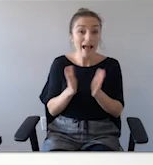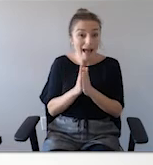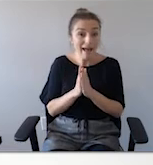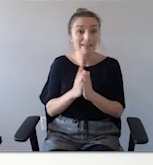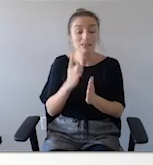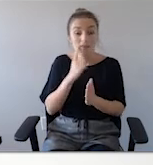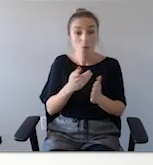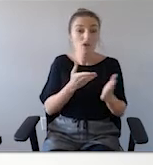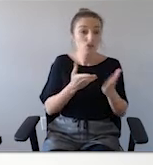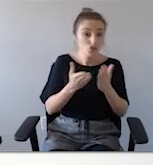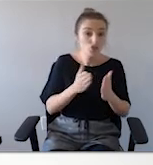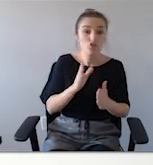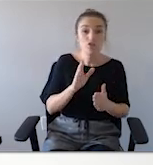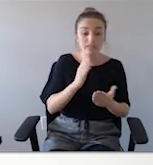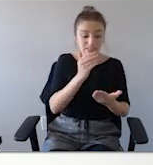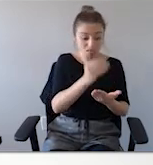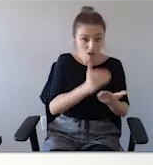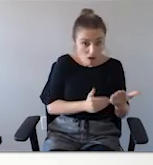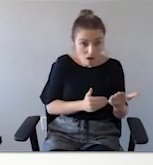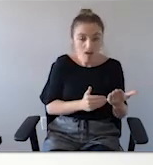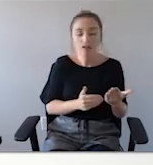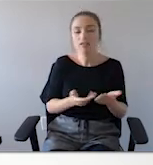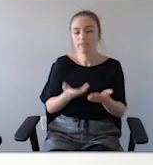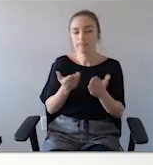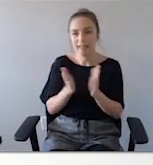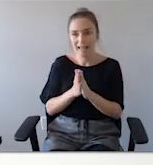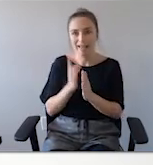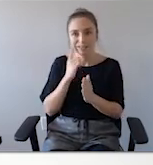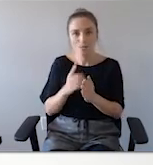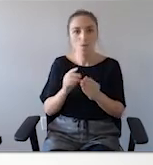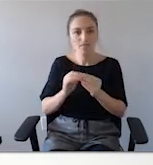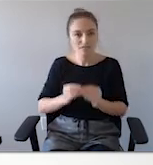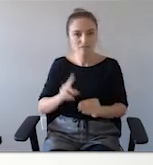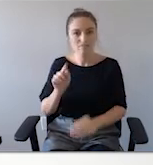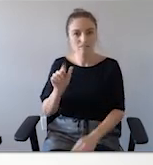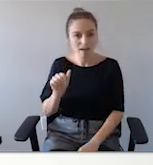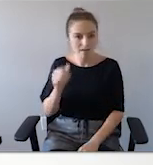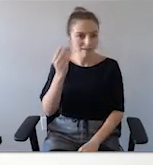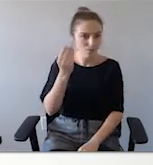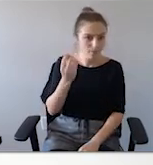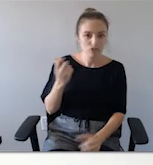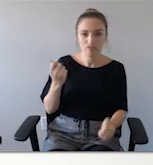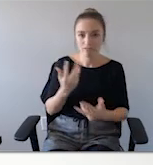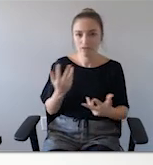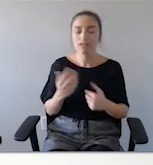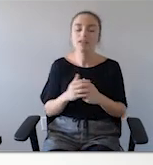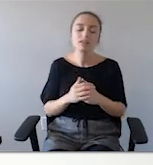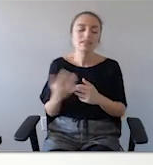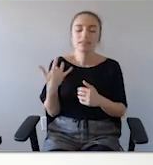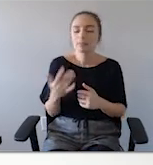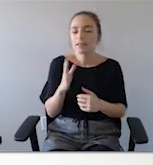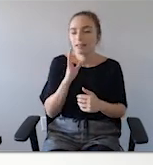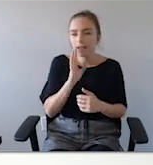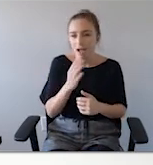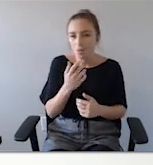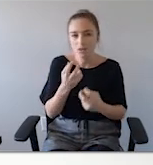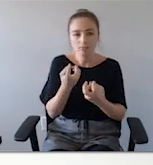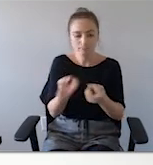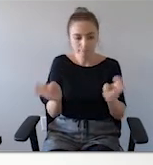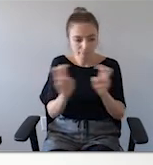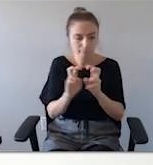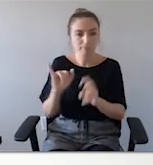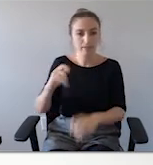are required to keep it. Oftentimes, I will sit at an IEP meeting and we'll say, can we see the data?